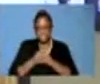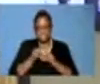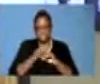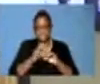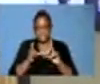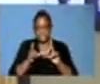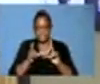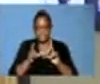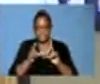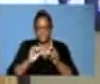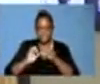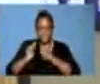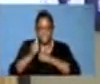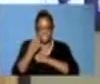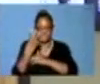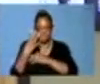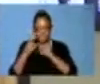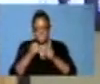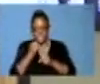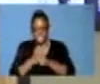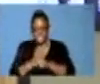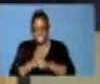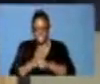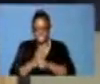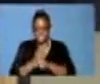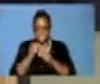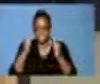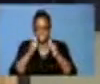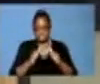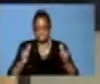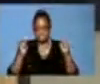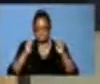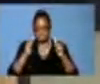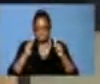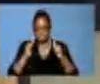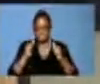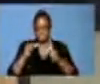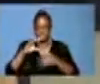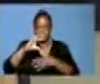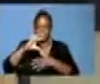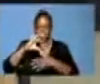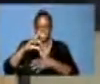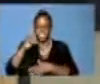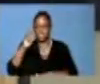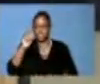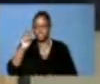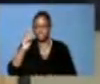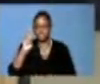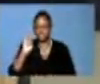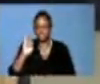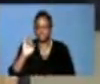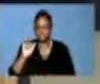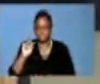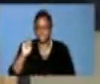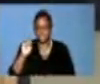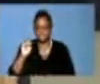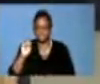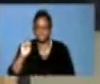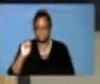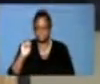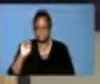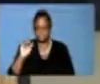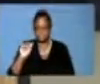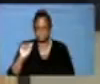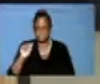just passed the four-year anniversary of Hurricane Dorian, and while the pandemic may be officially declared over,